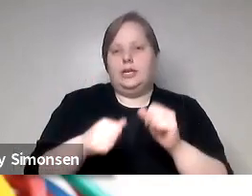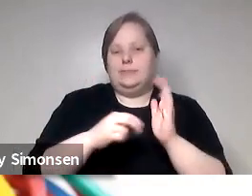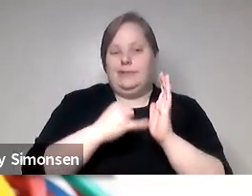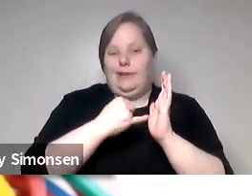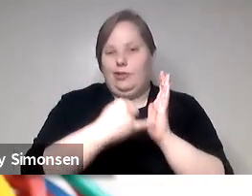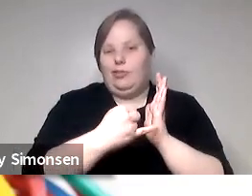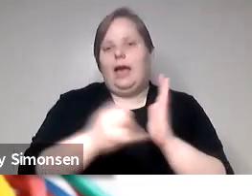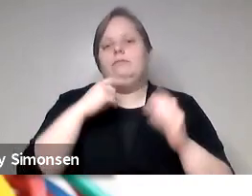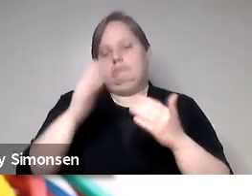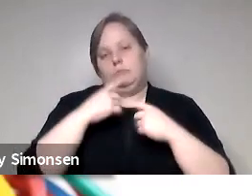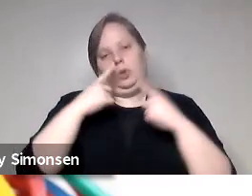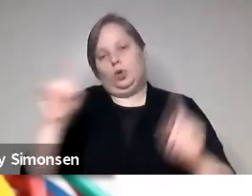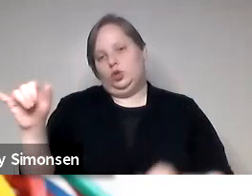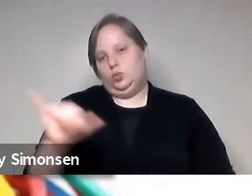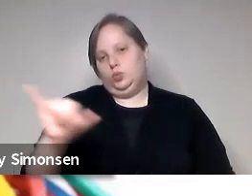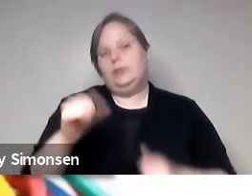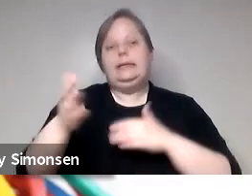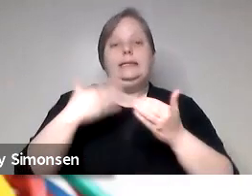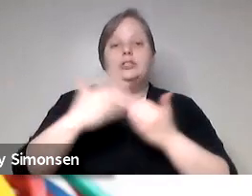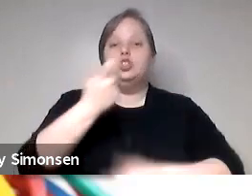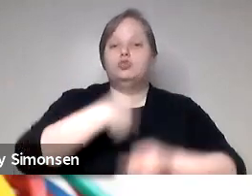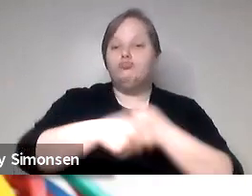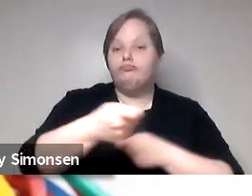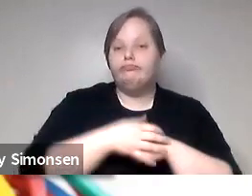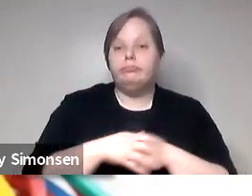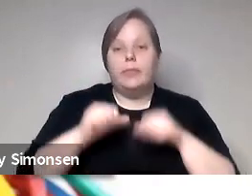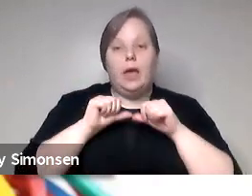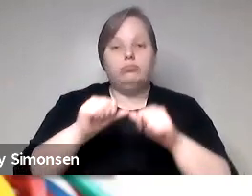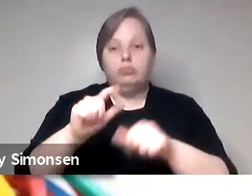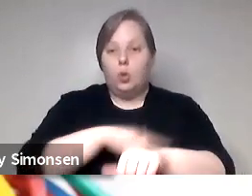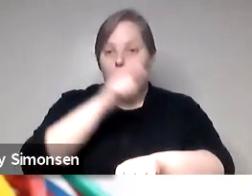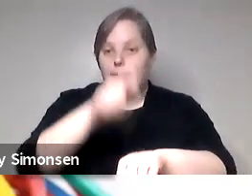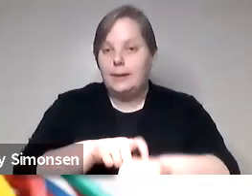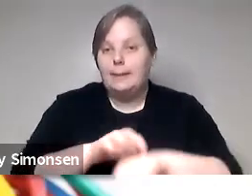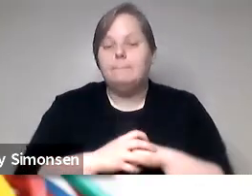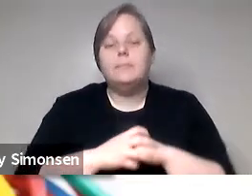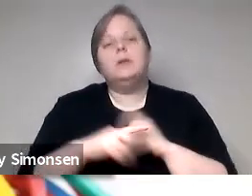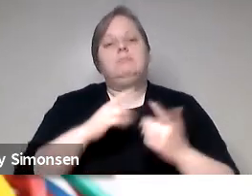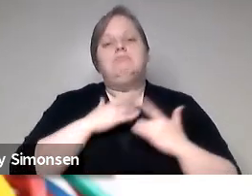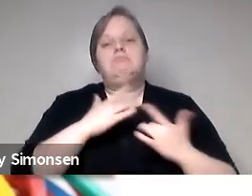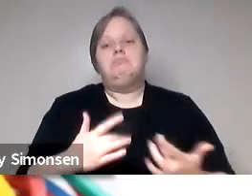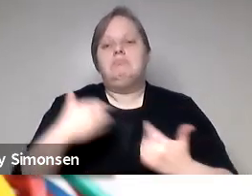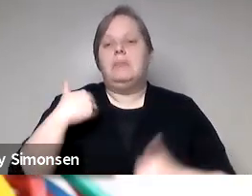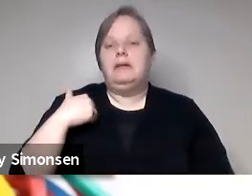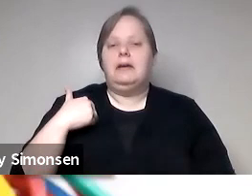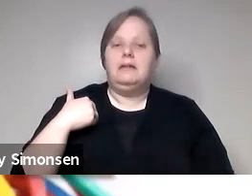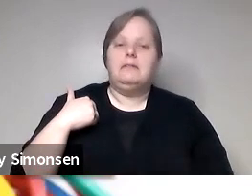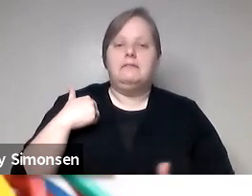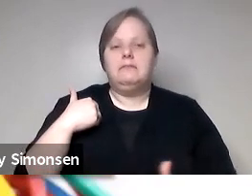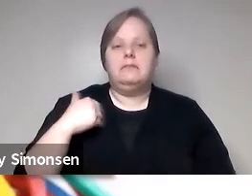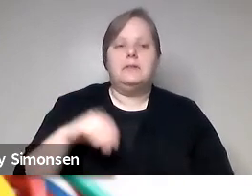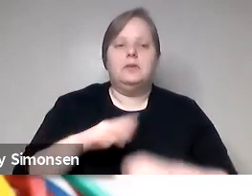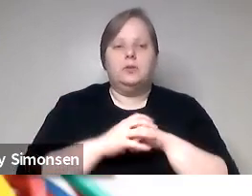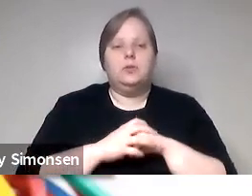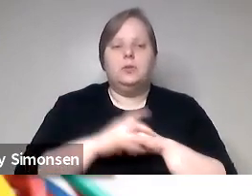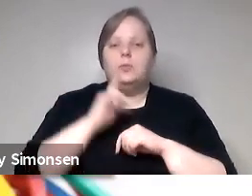easily replaceable. They're durable, and they usually have already a self-adhesive